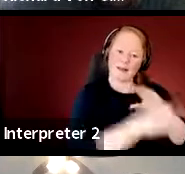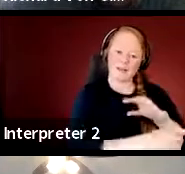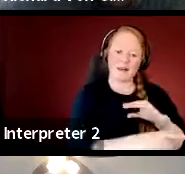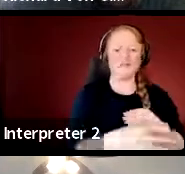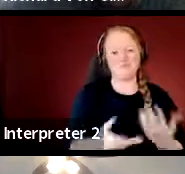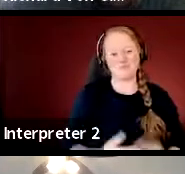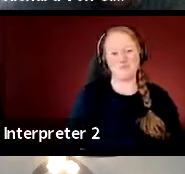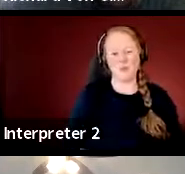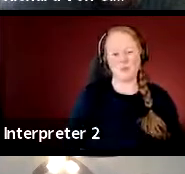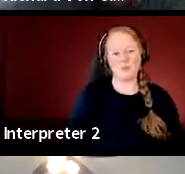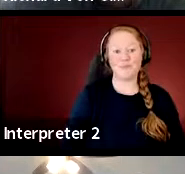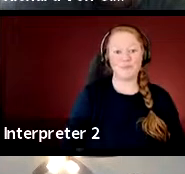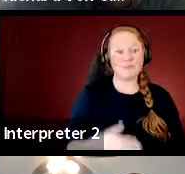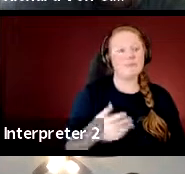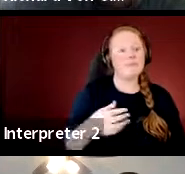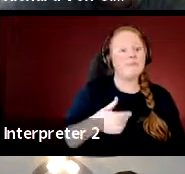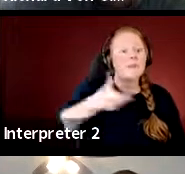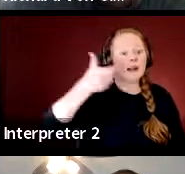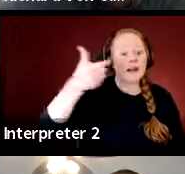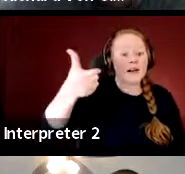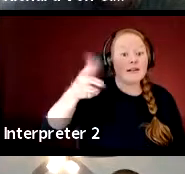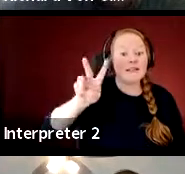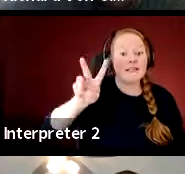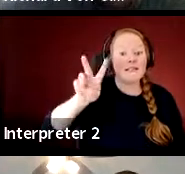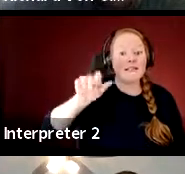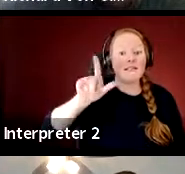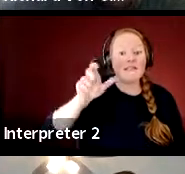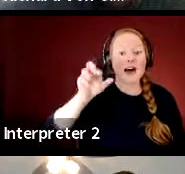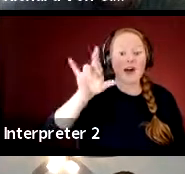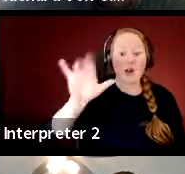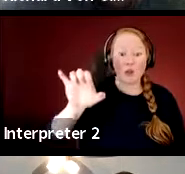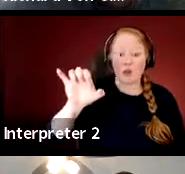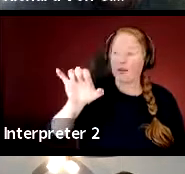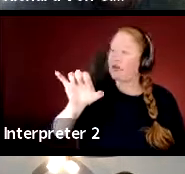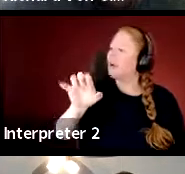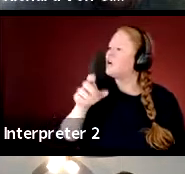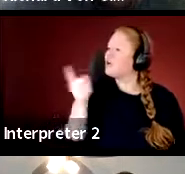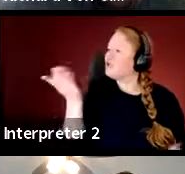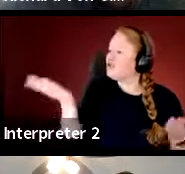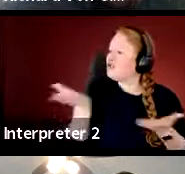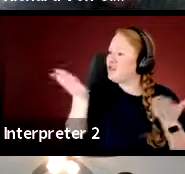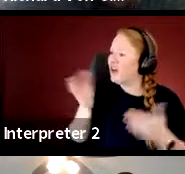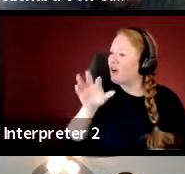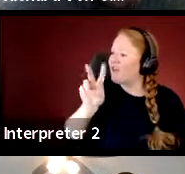Next up will be Valerie Gary. Valerie, are you with us?